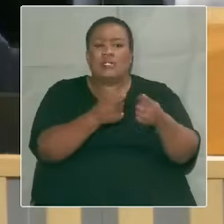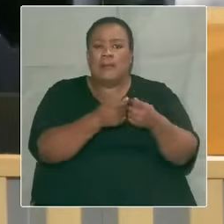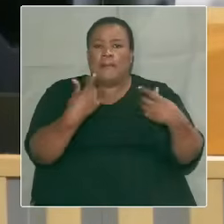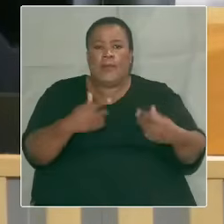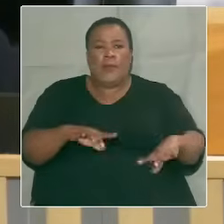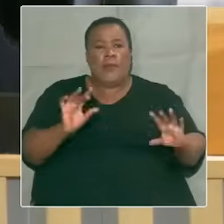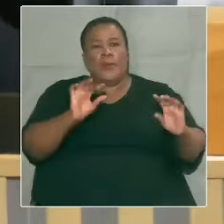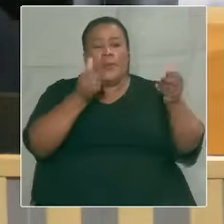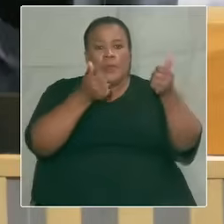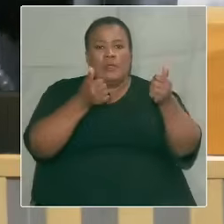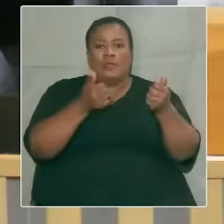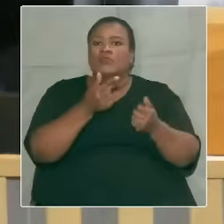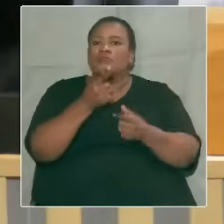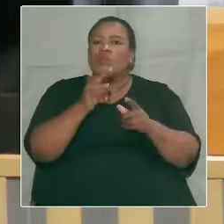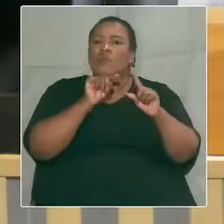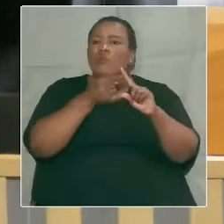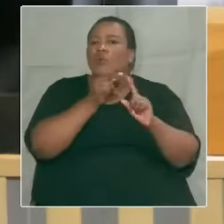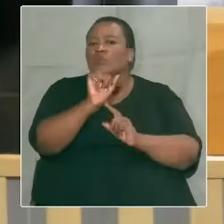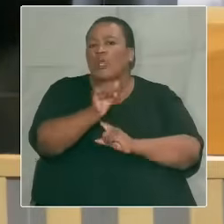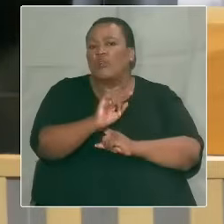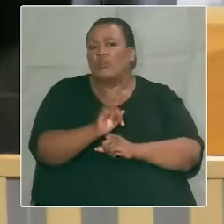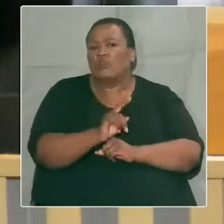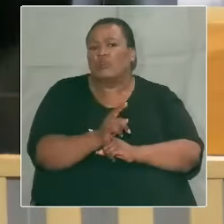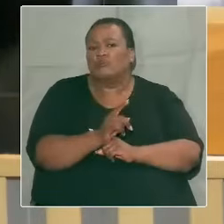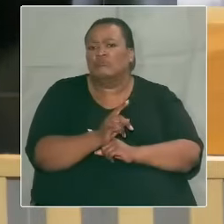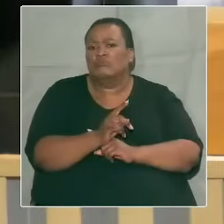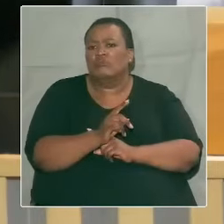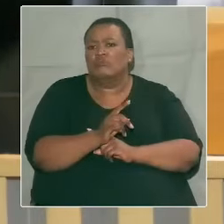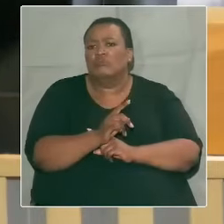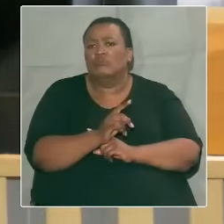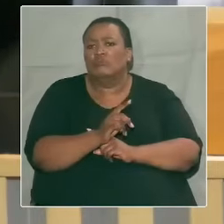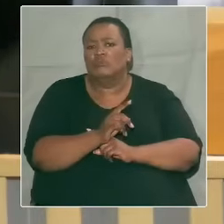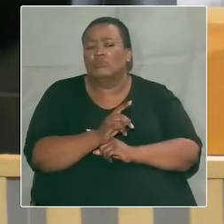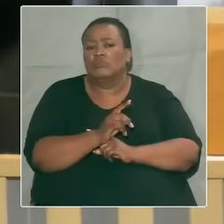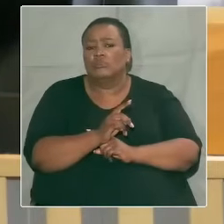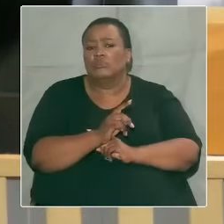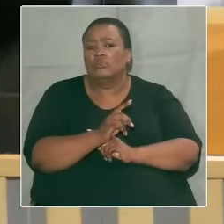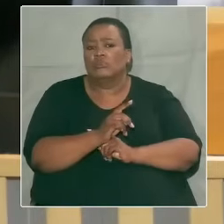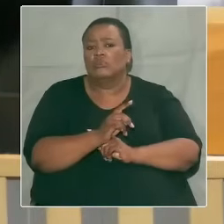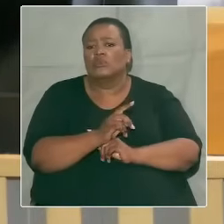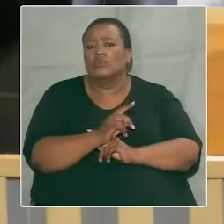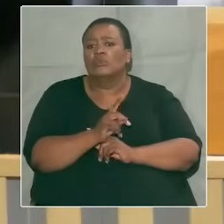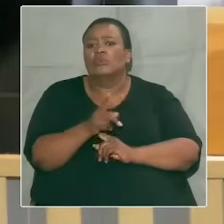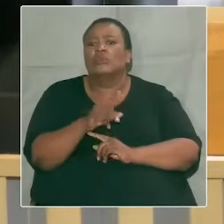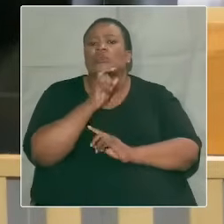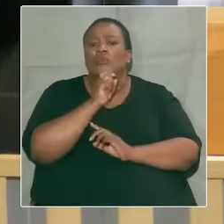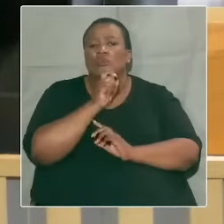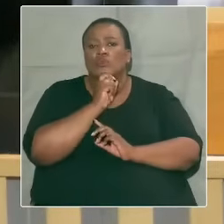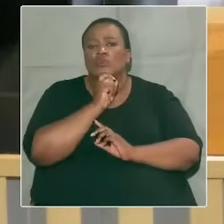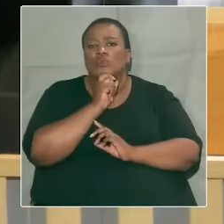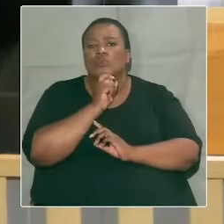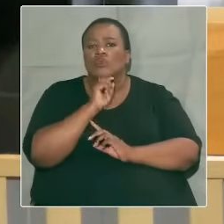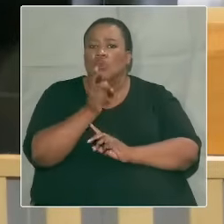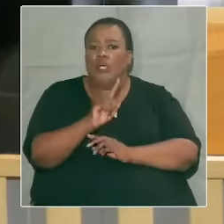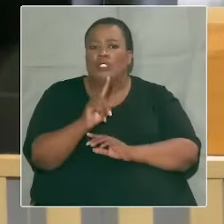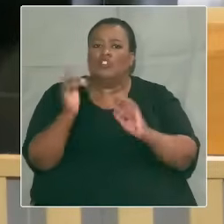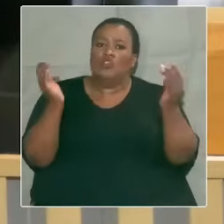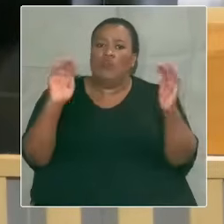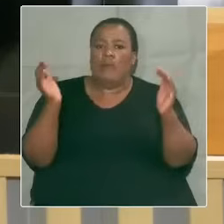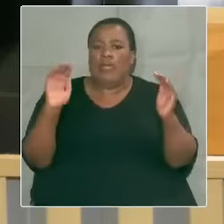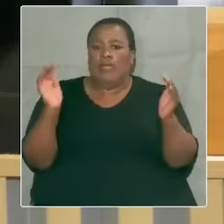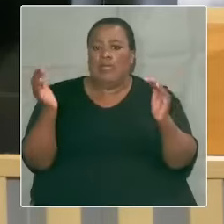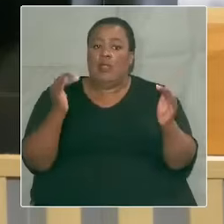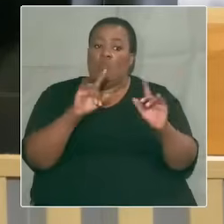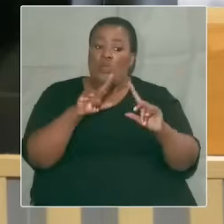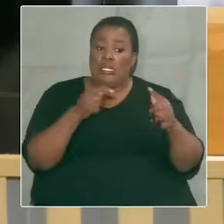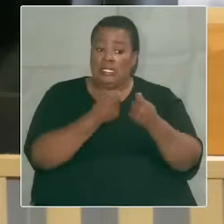comparators? What is your point of reference against which you are comparing to say the success